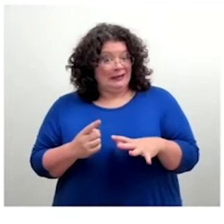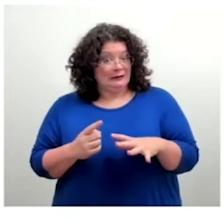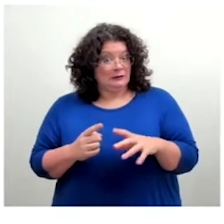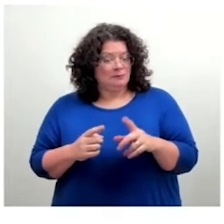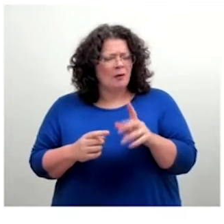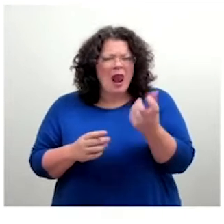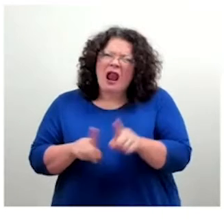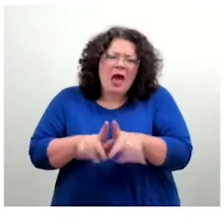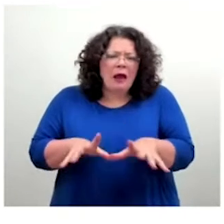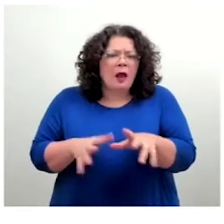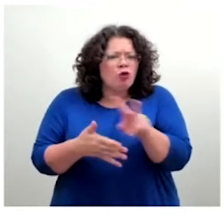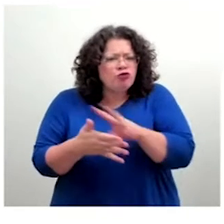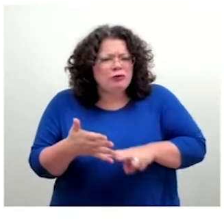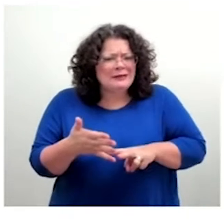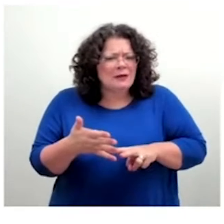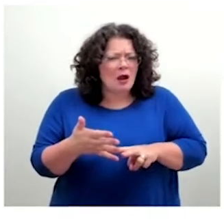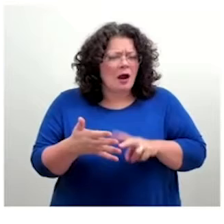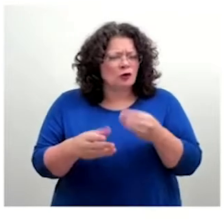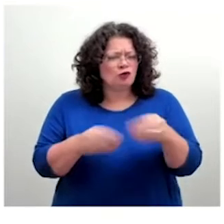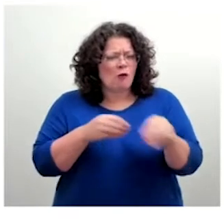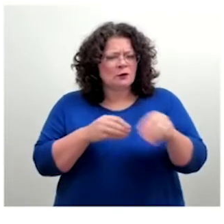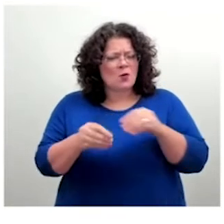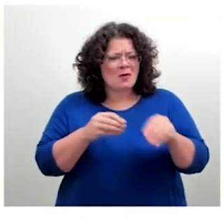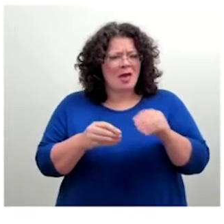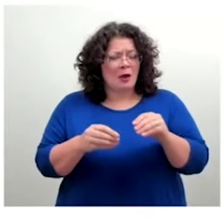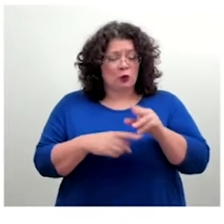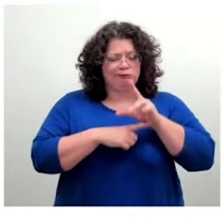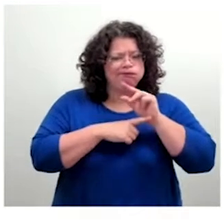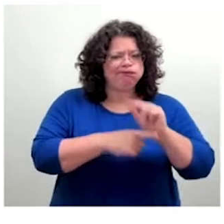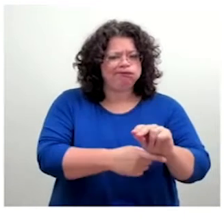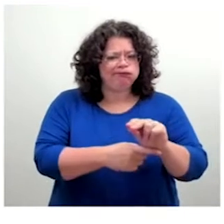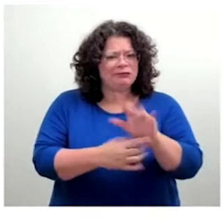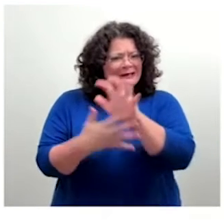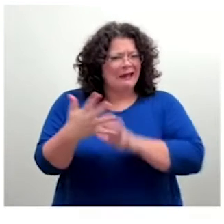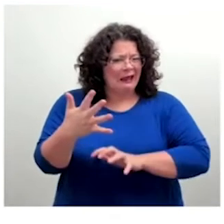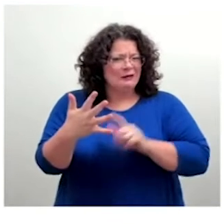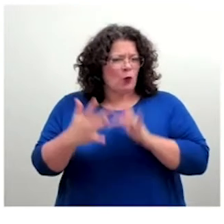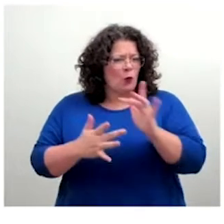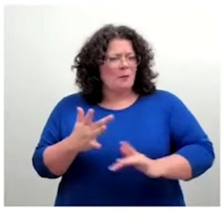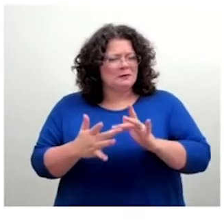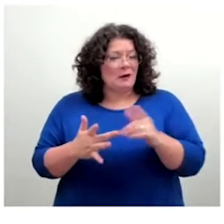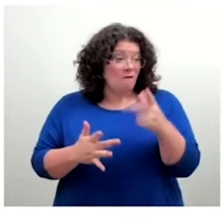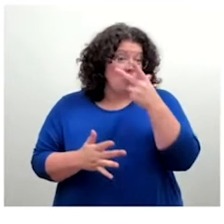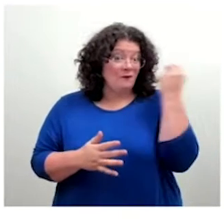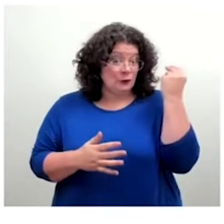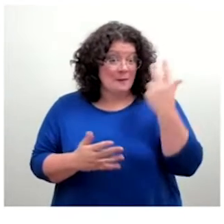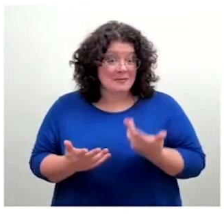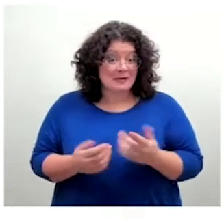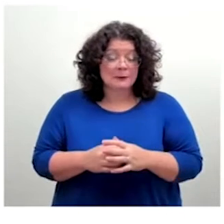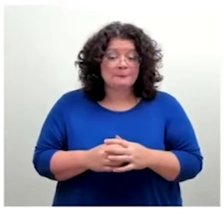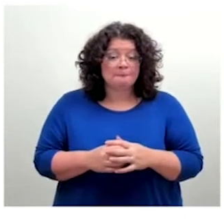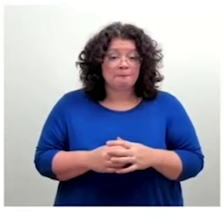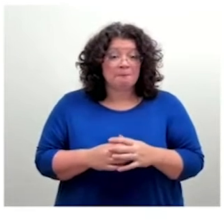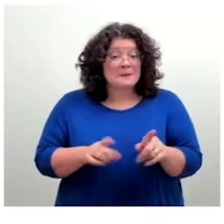It's important also to remember that impairments aren't always permanent. People sometimes don't have use of one or more of their senses due to illness or injury, which